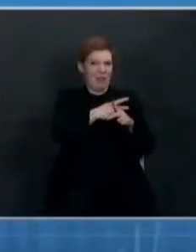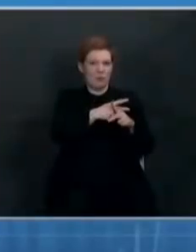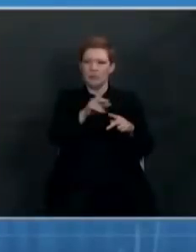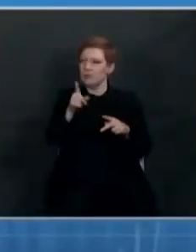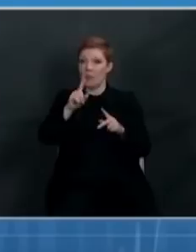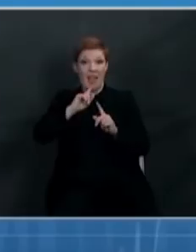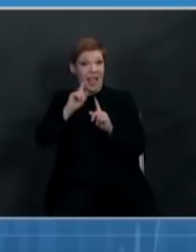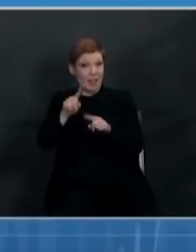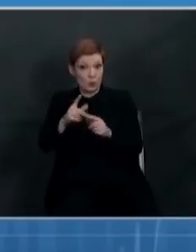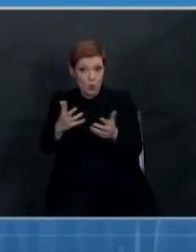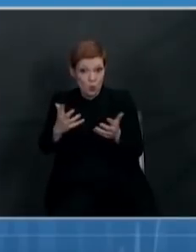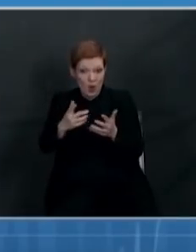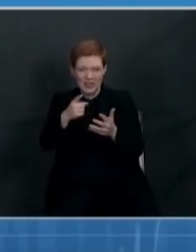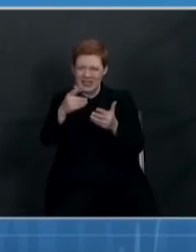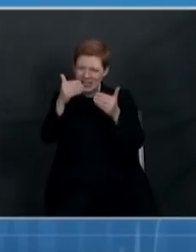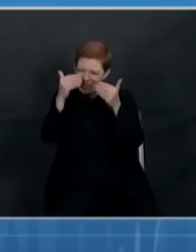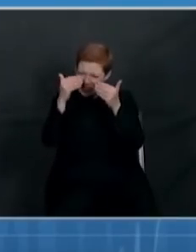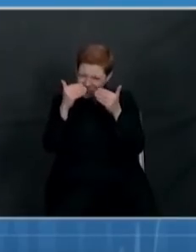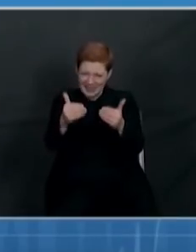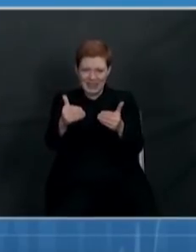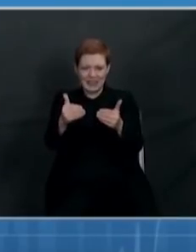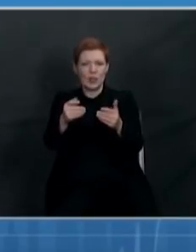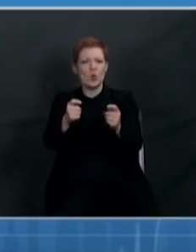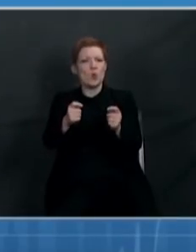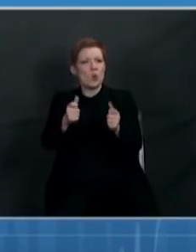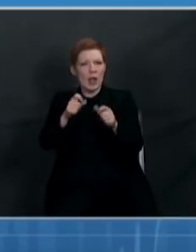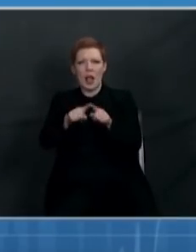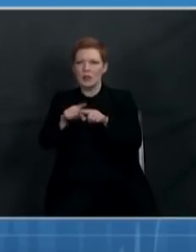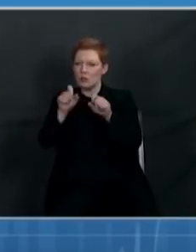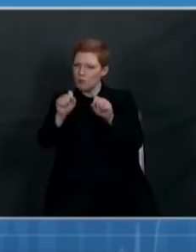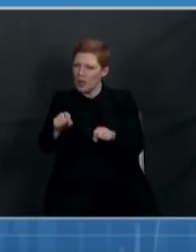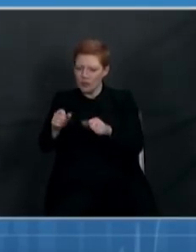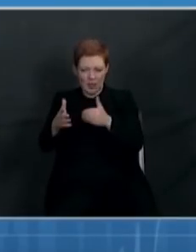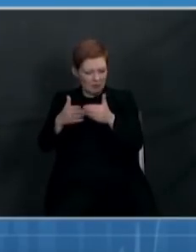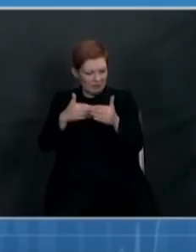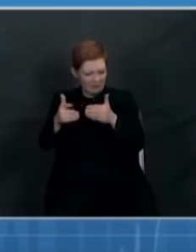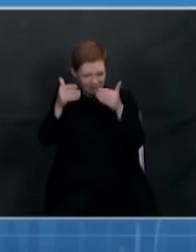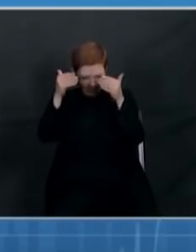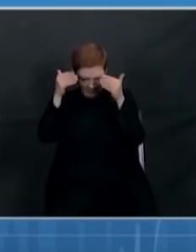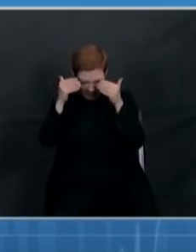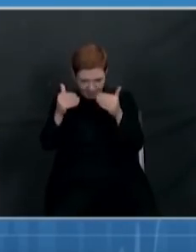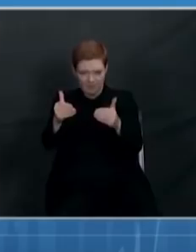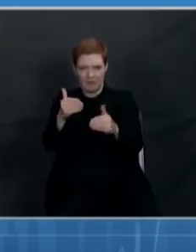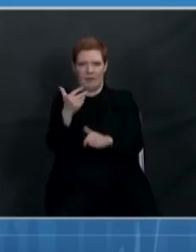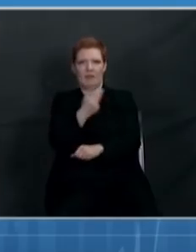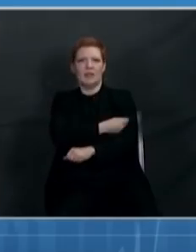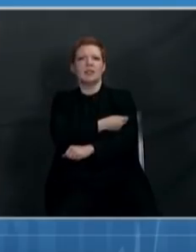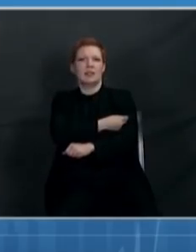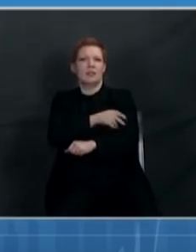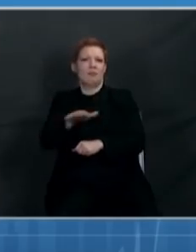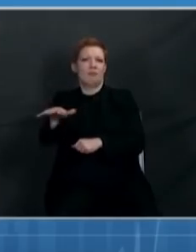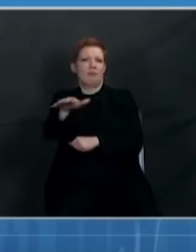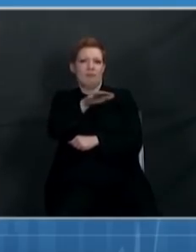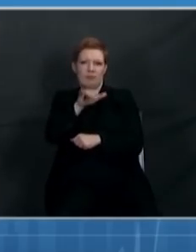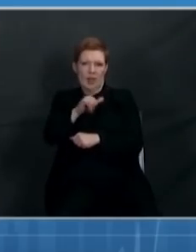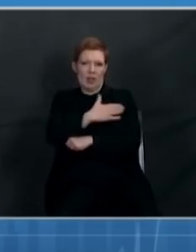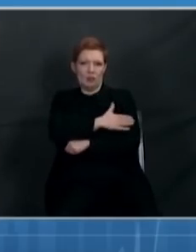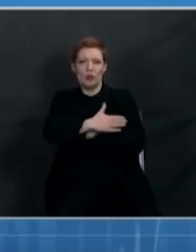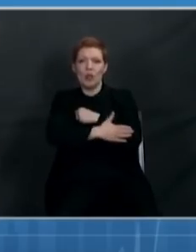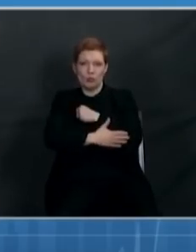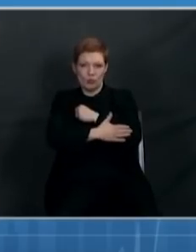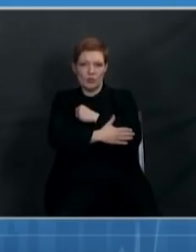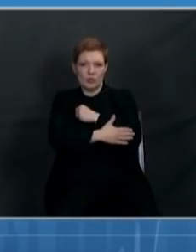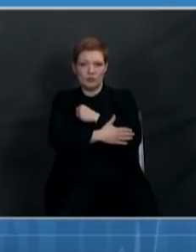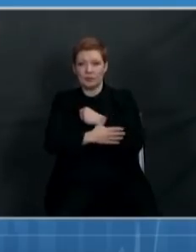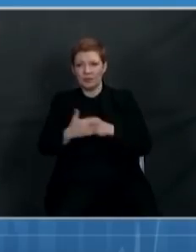get vaccinated when it becomes available as quickly and as expeditiously as possible throughout the country. And the reason for